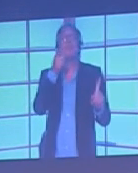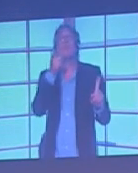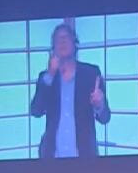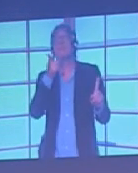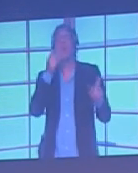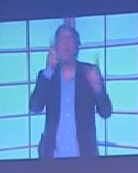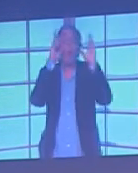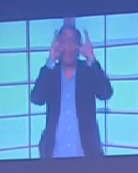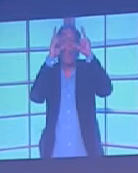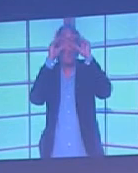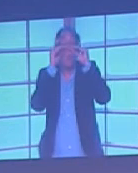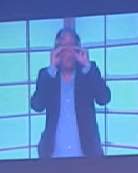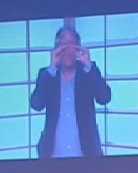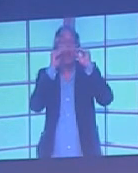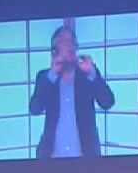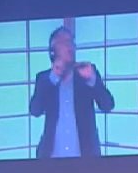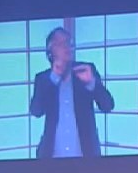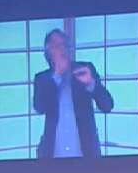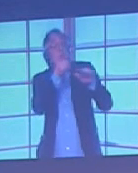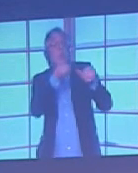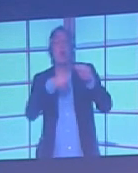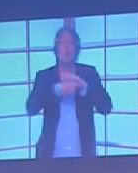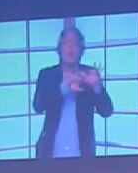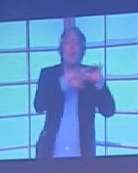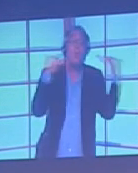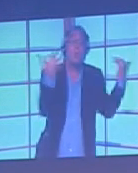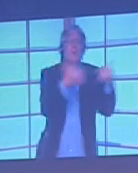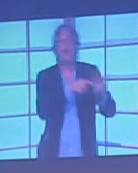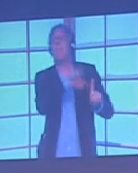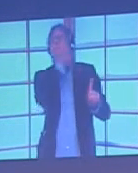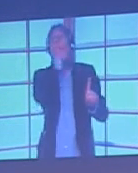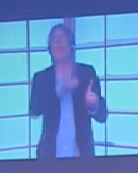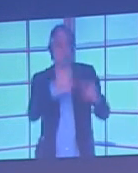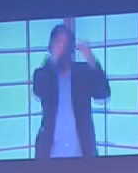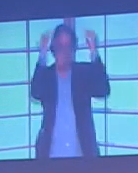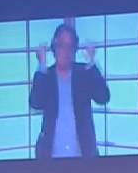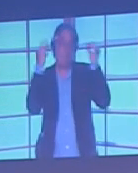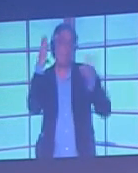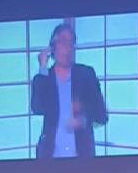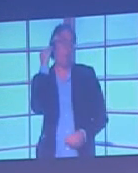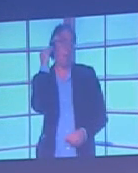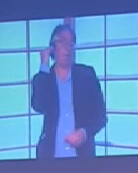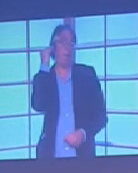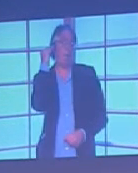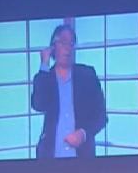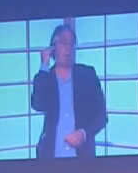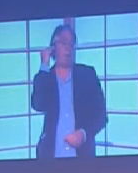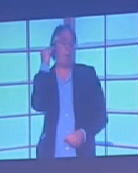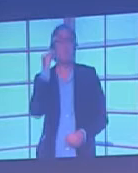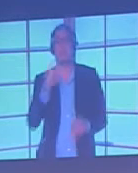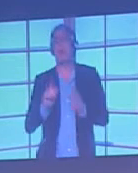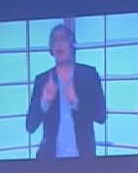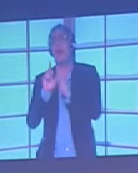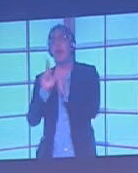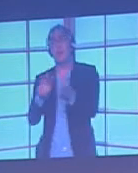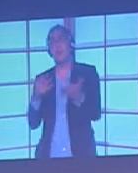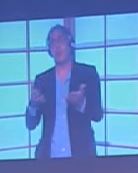football match to enjoy the ambience, they need audio description. You'll hear about that later on in one of the